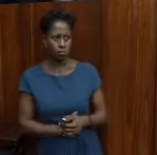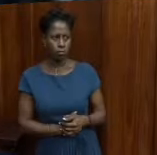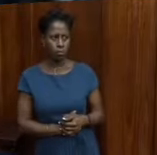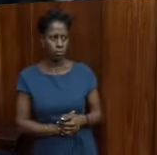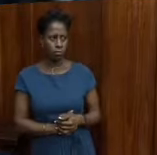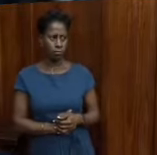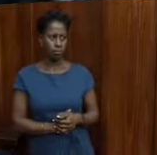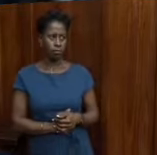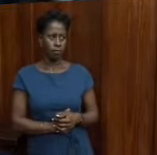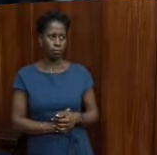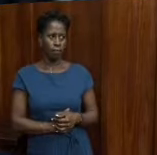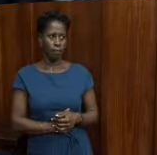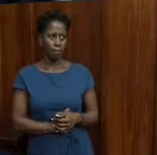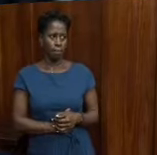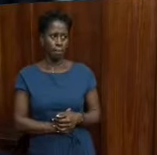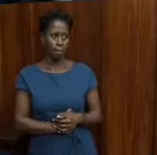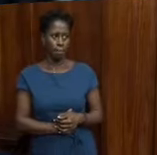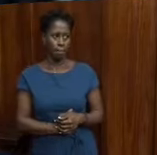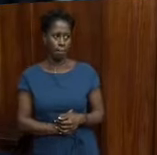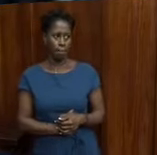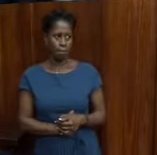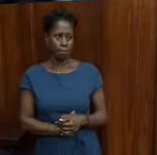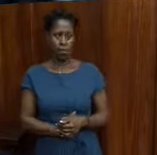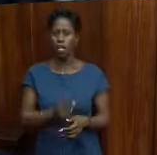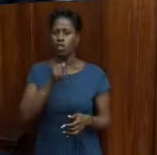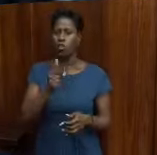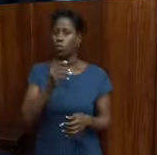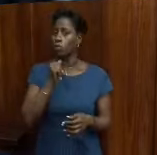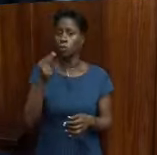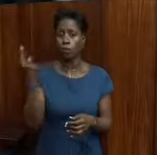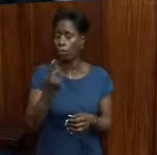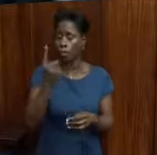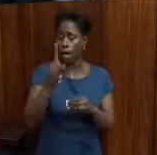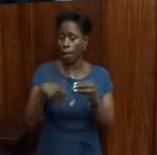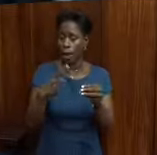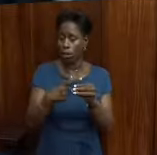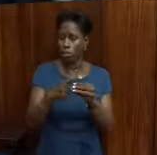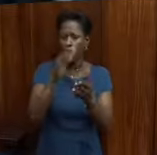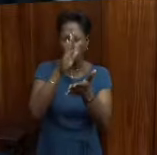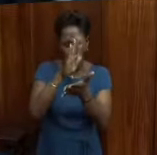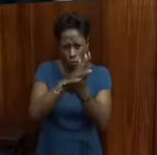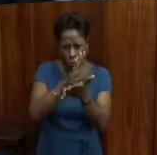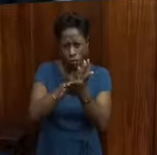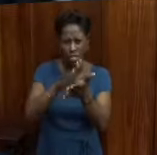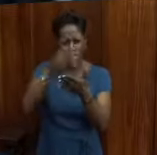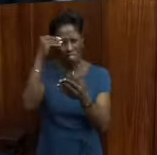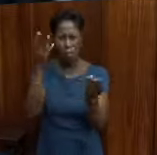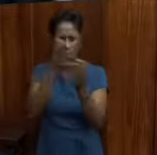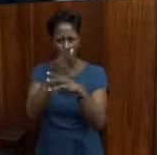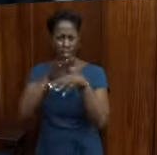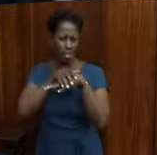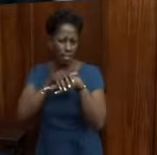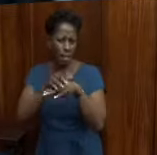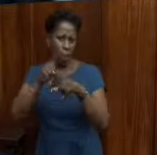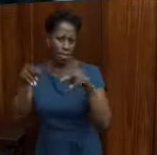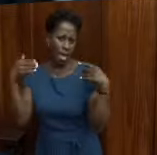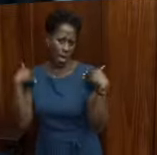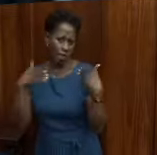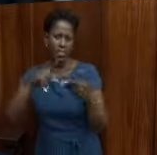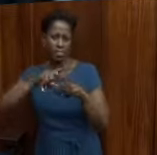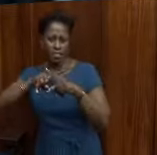emphasize programs for student development beyond academics. This program is designed to be flexible so that should there